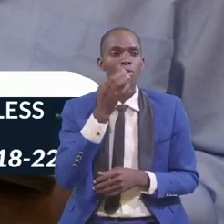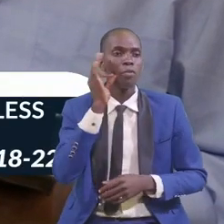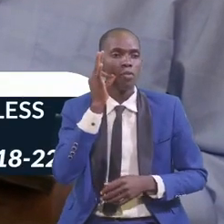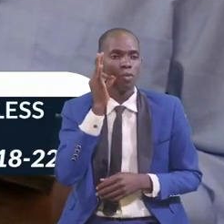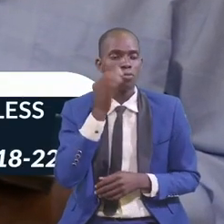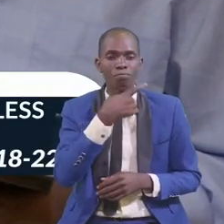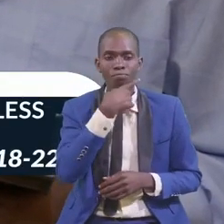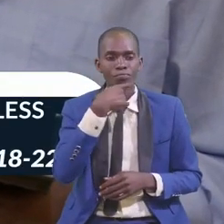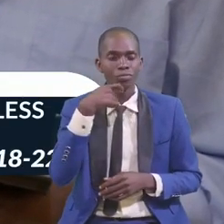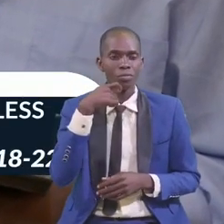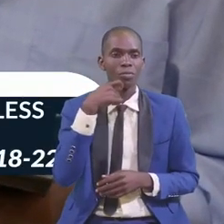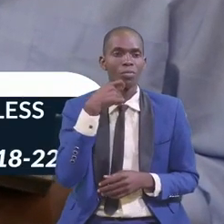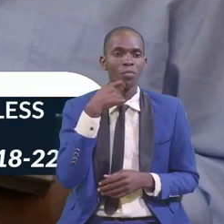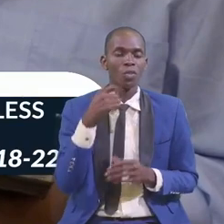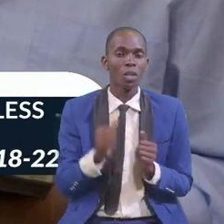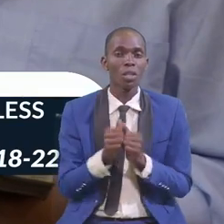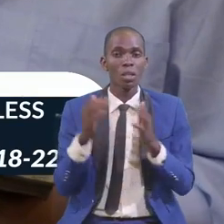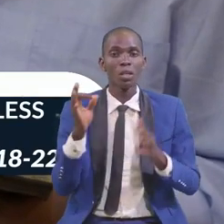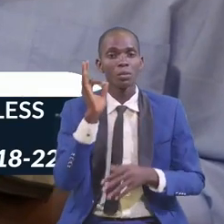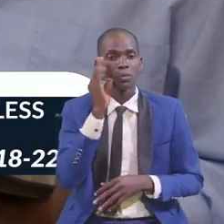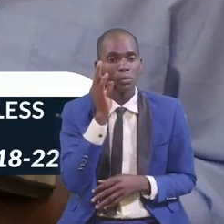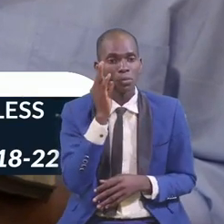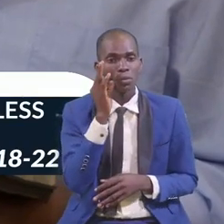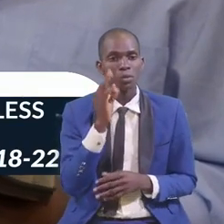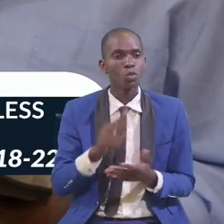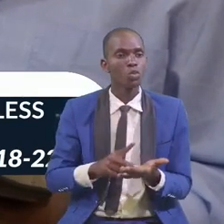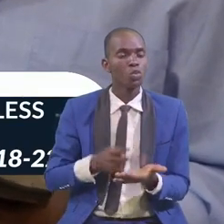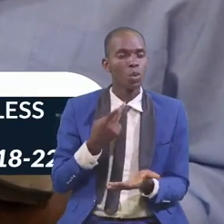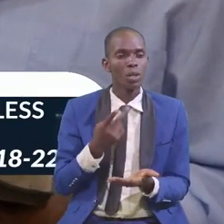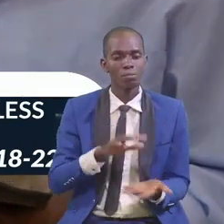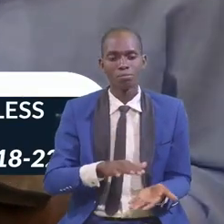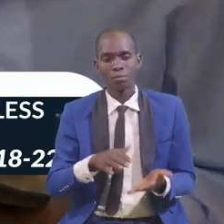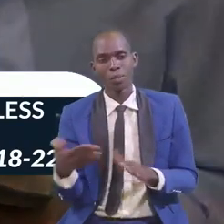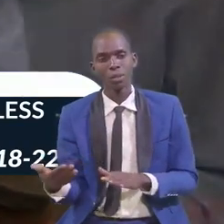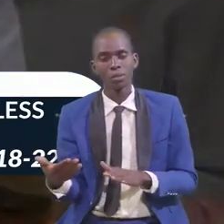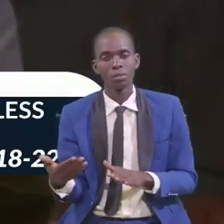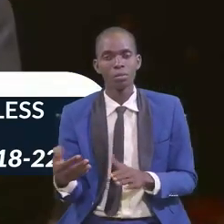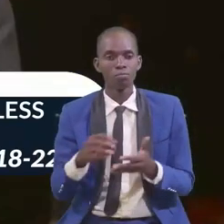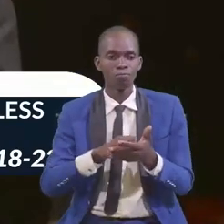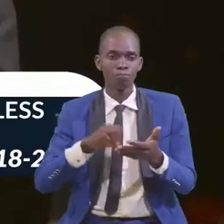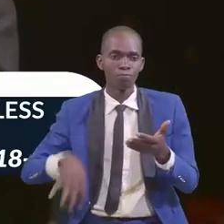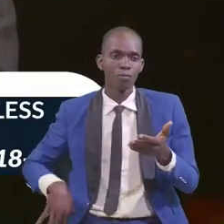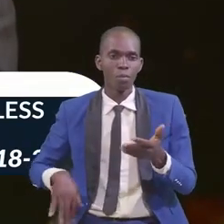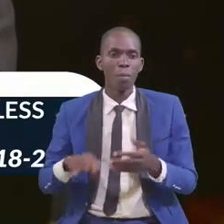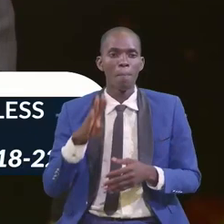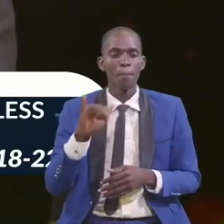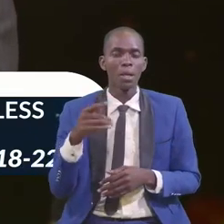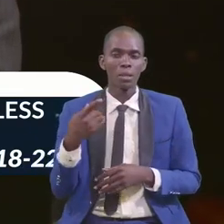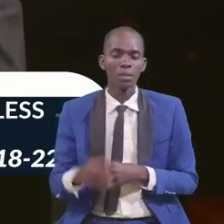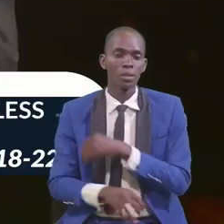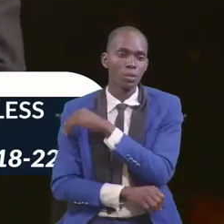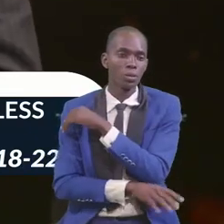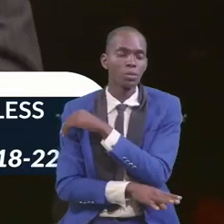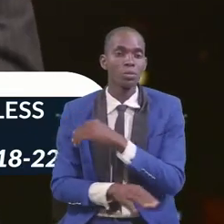fruit withereth, without fruit, twice dead, plucked up